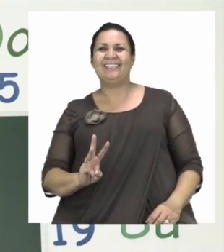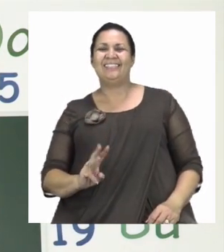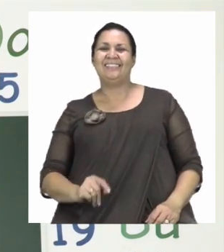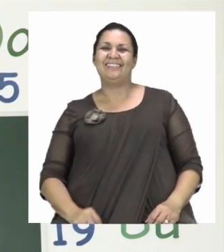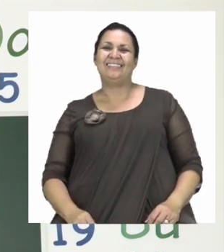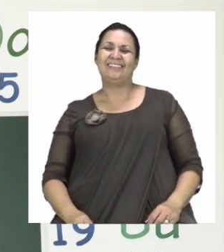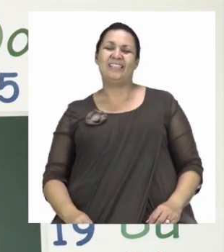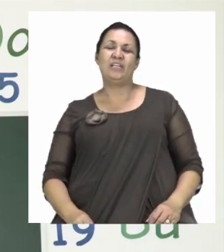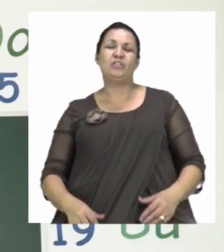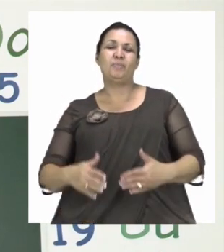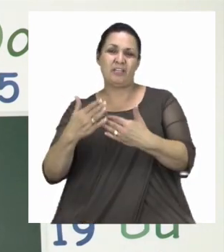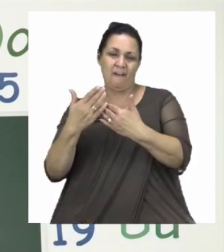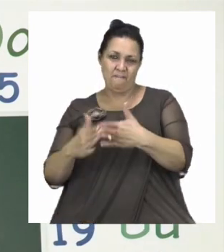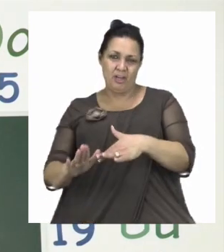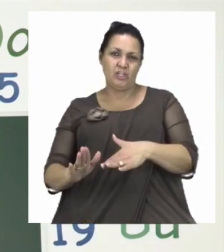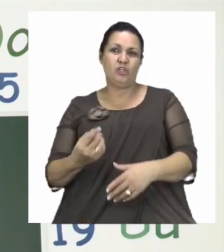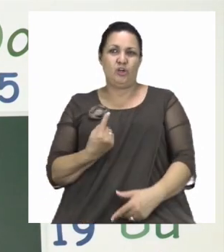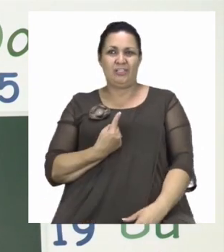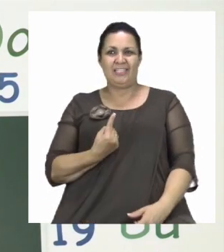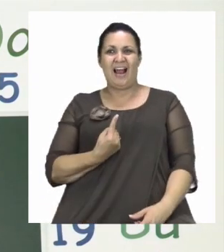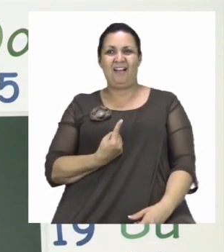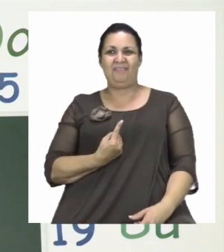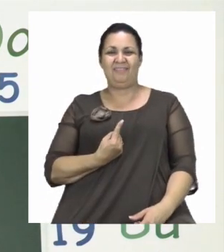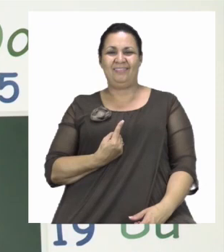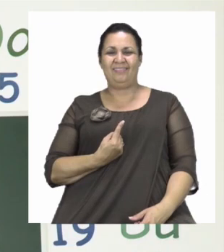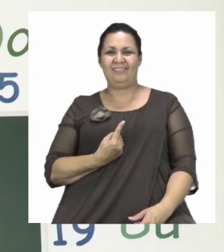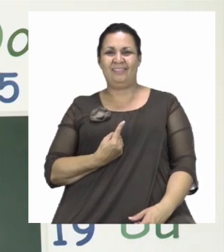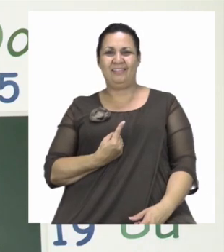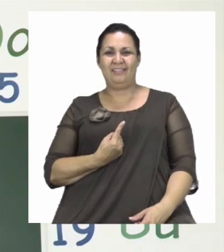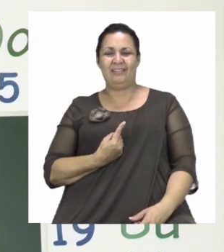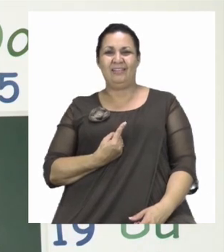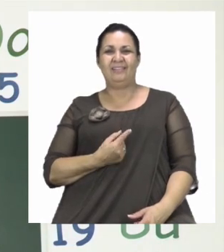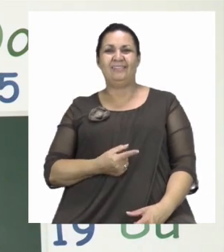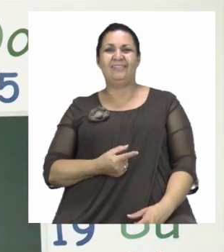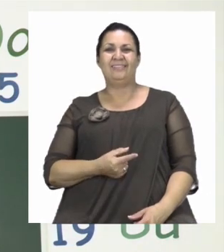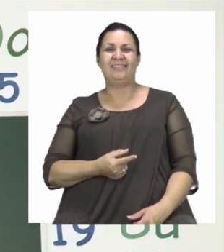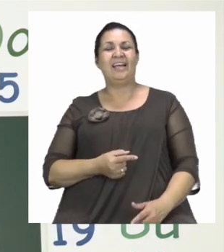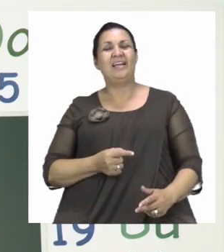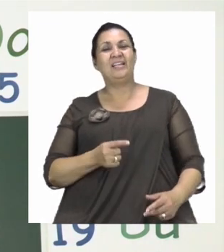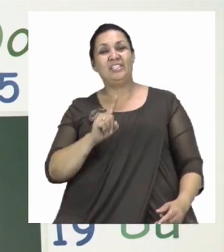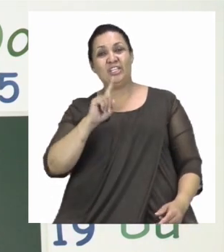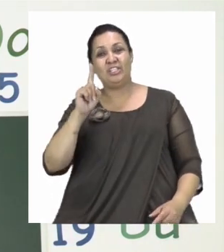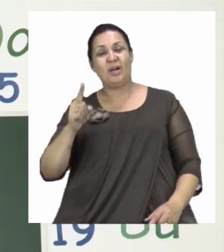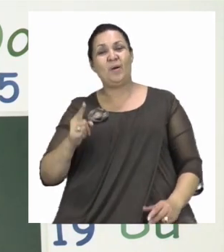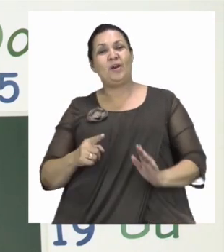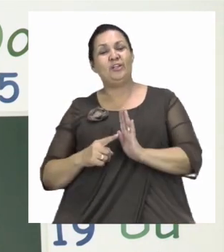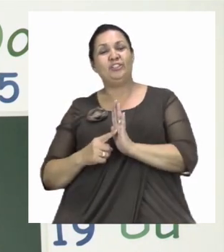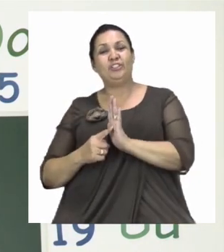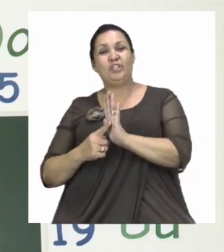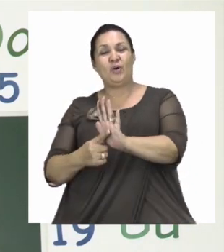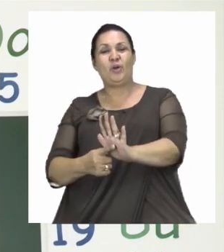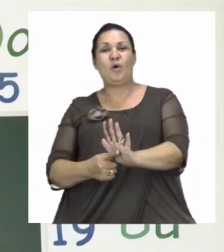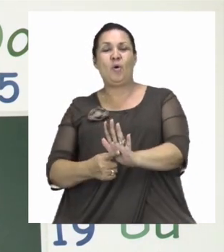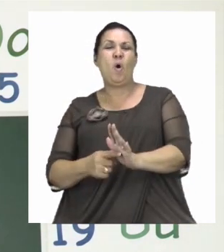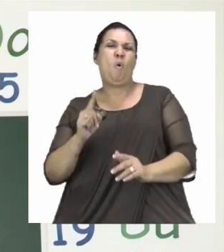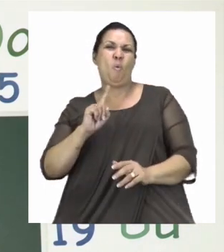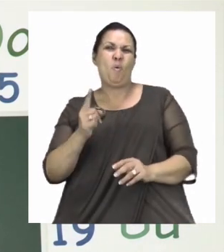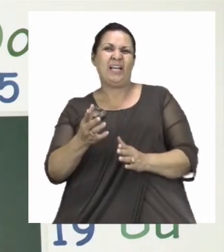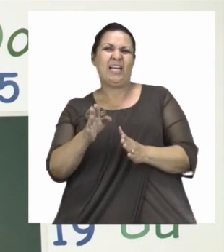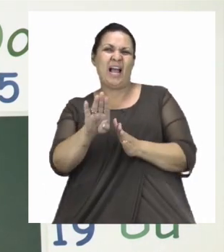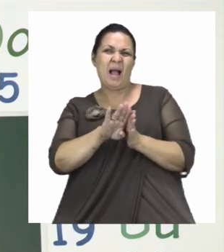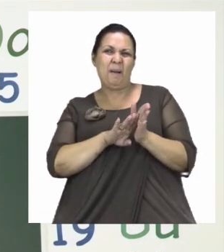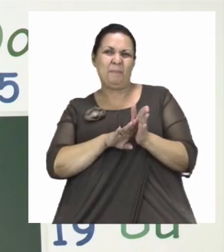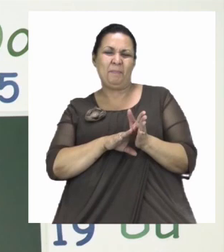finish those by yourself. But in the meantime, I would like to show you things that come in 3s